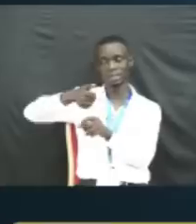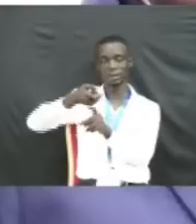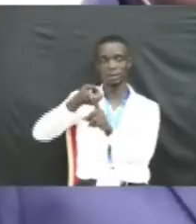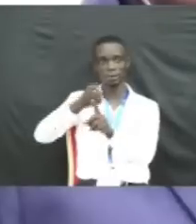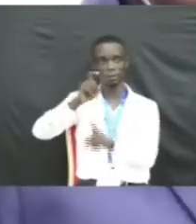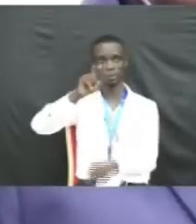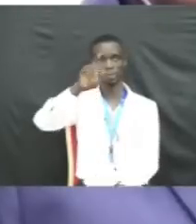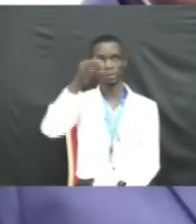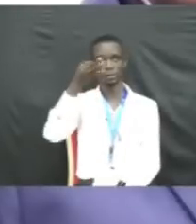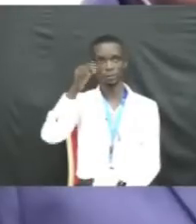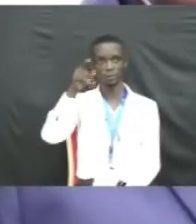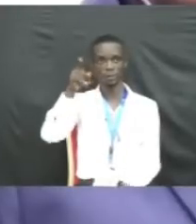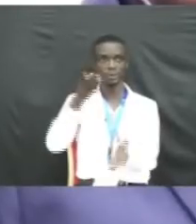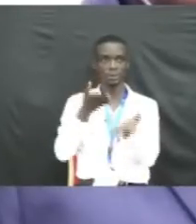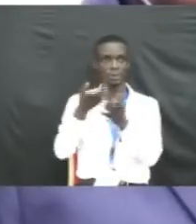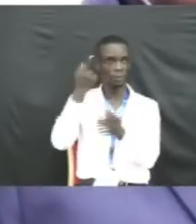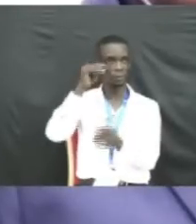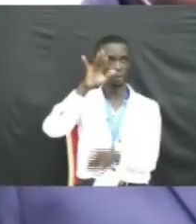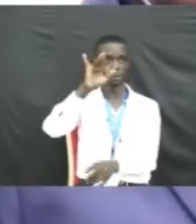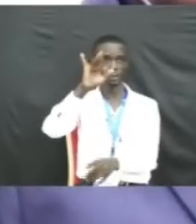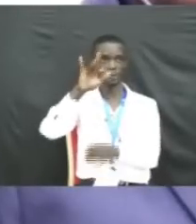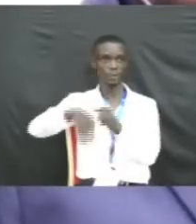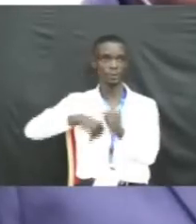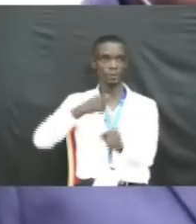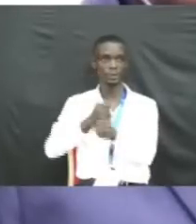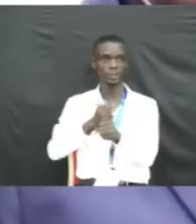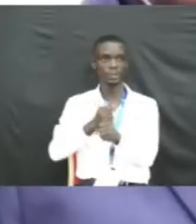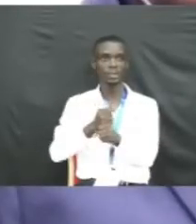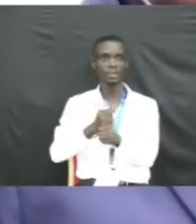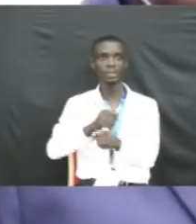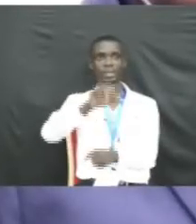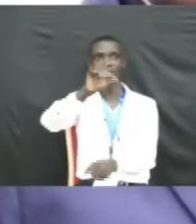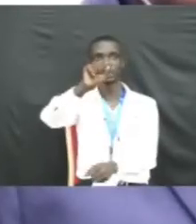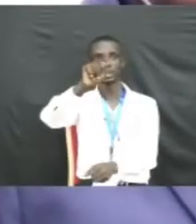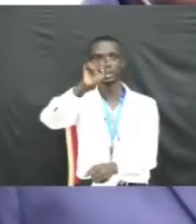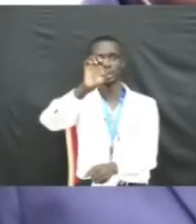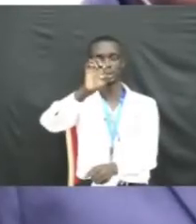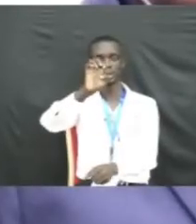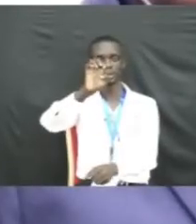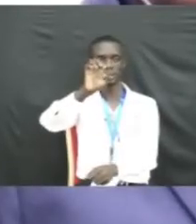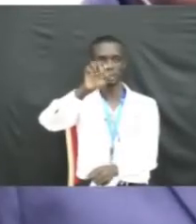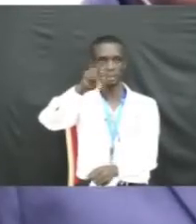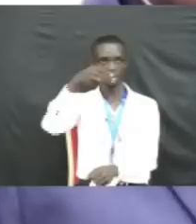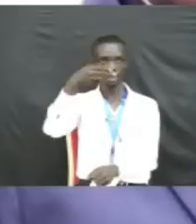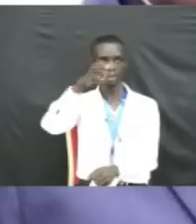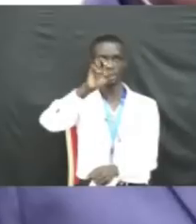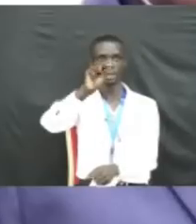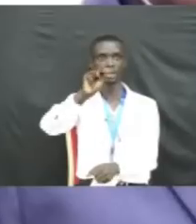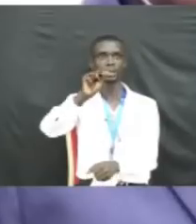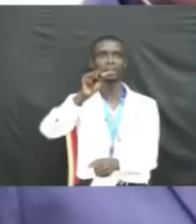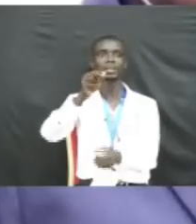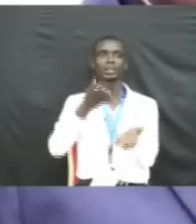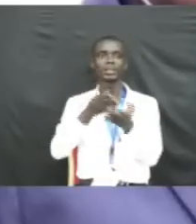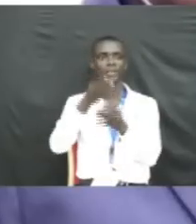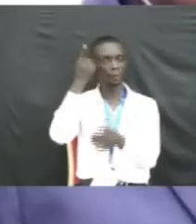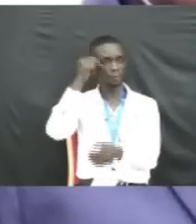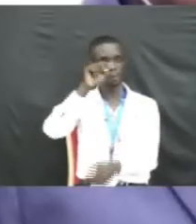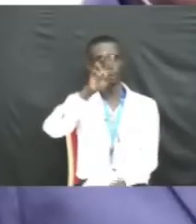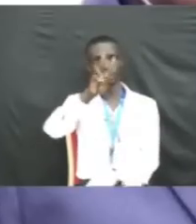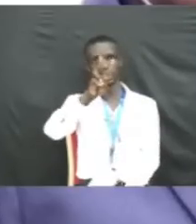also served for 25 years. Steven Qui Aayiku served for 24 years.